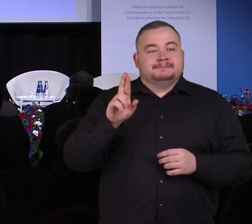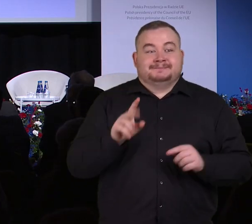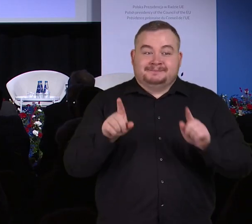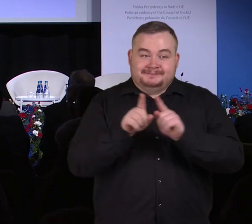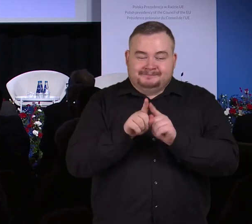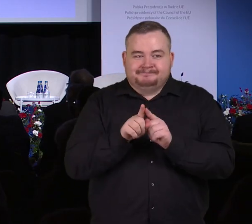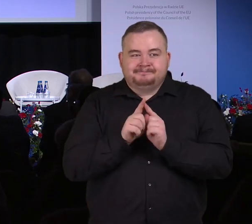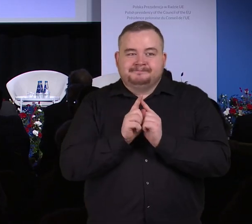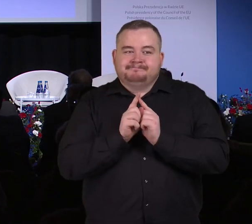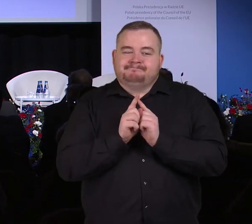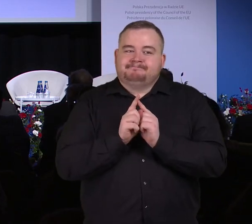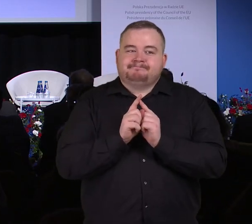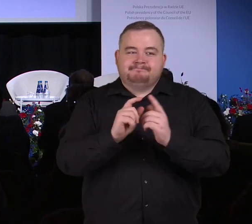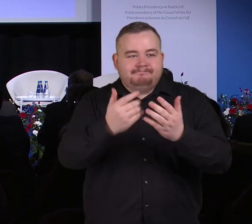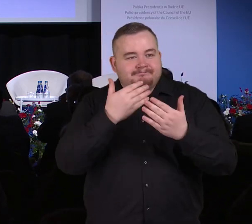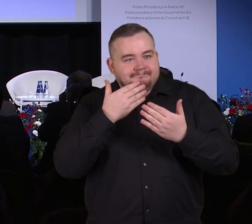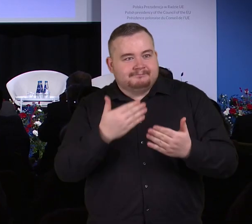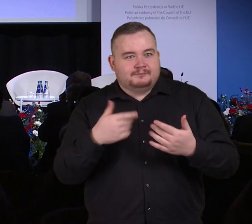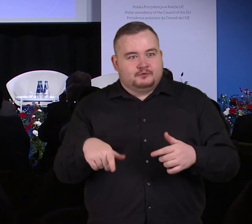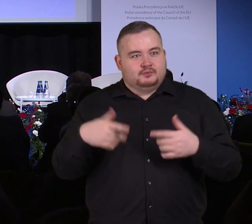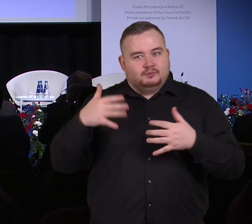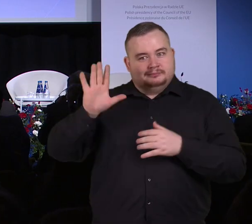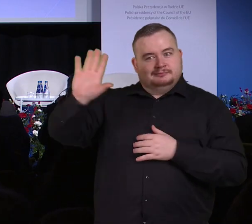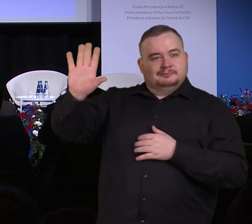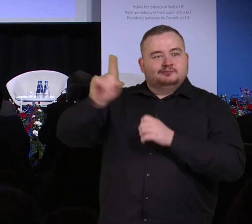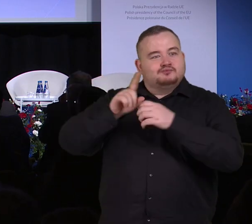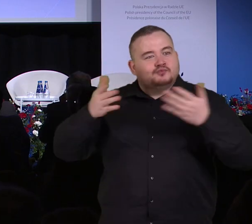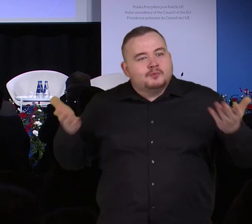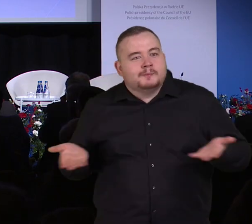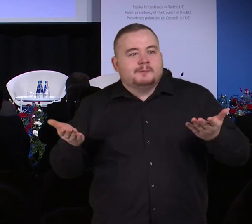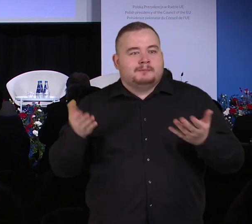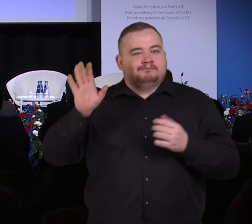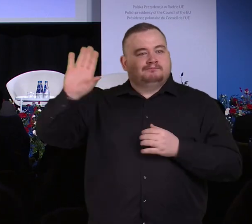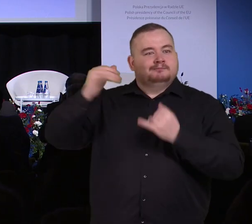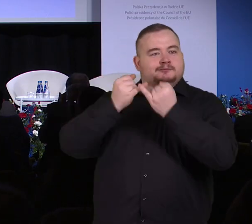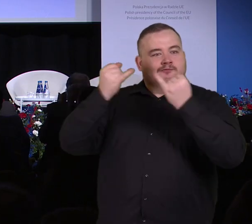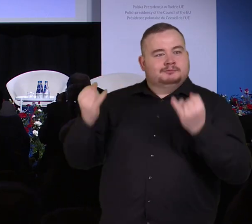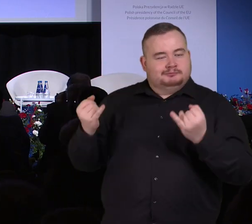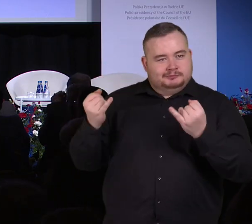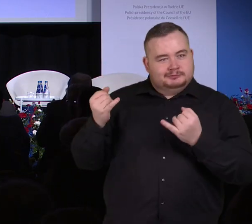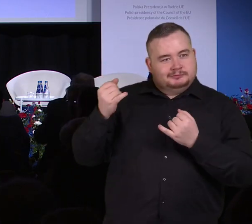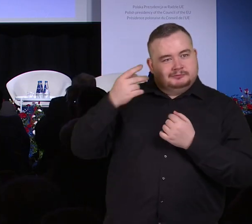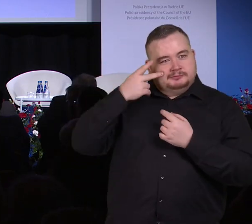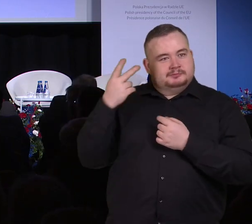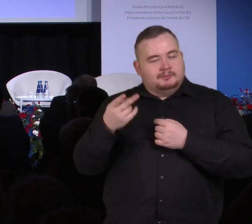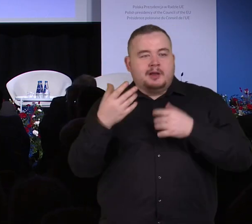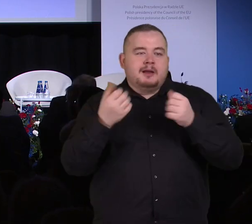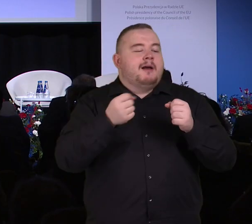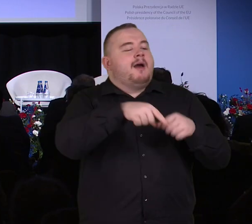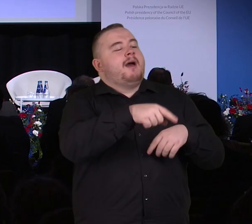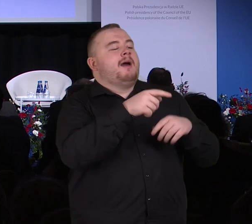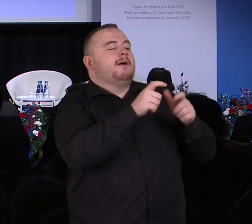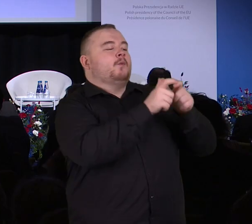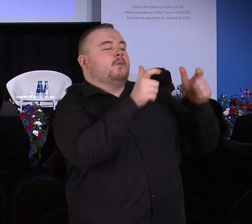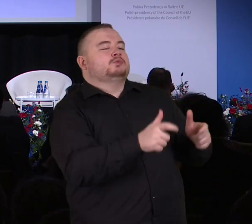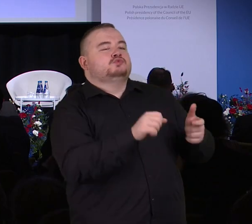initiative. We will come back, of course, in the panel for to some of your thoughts and to some of